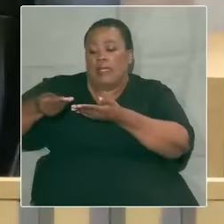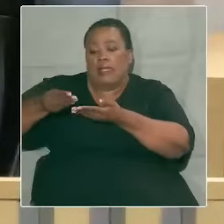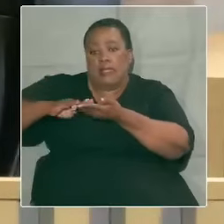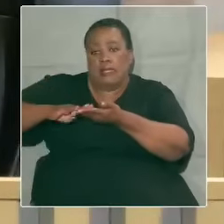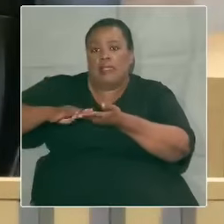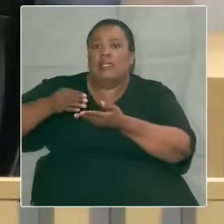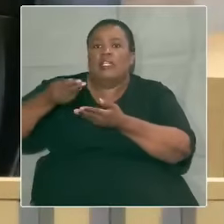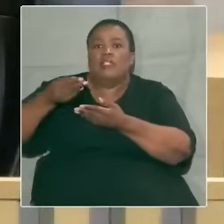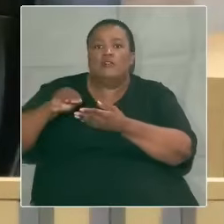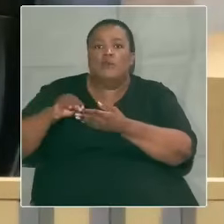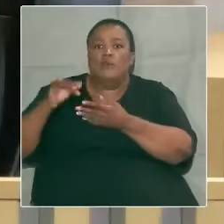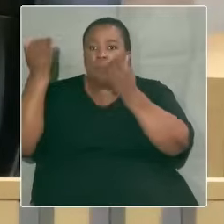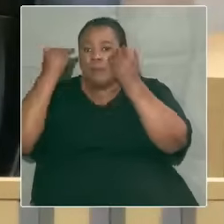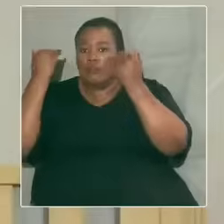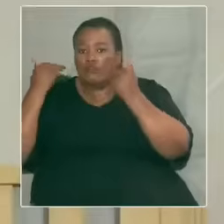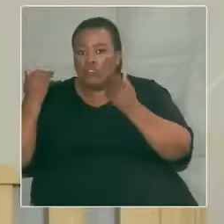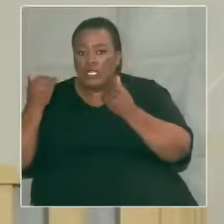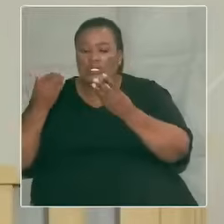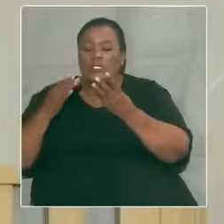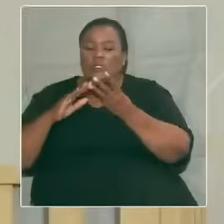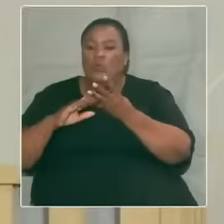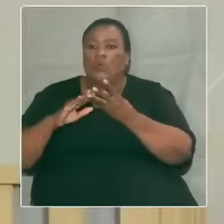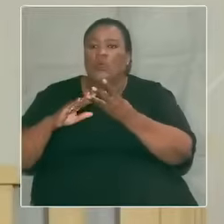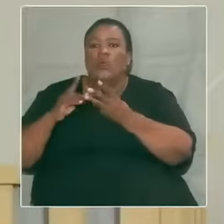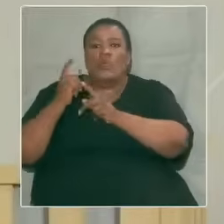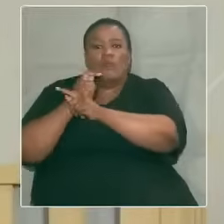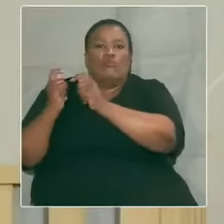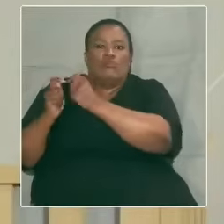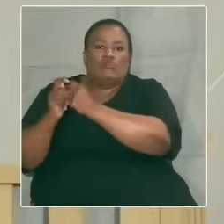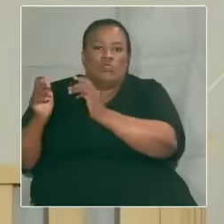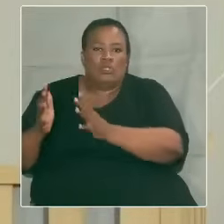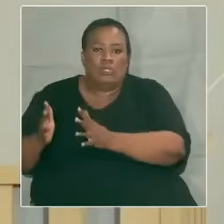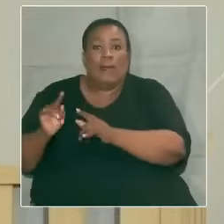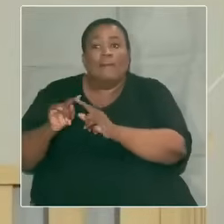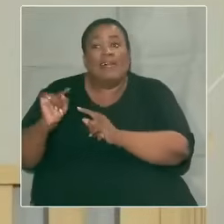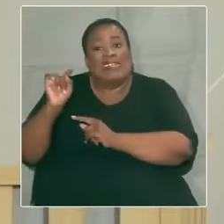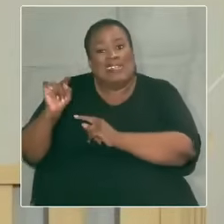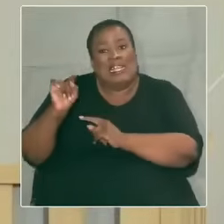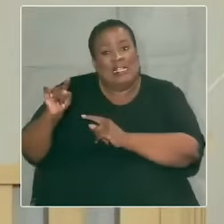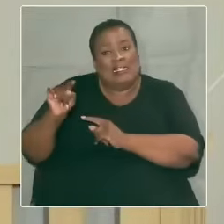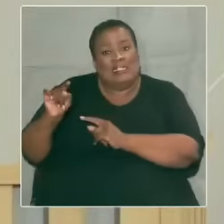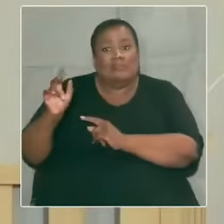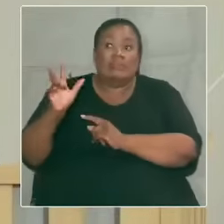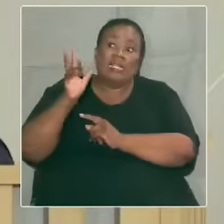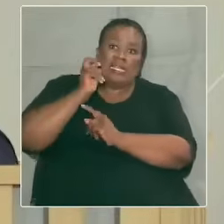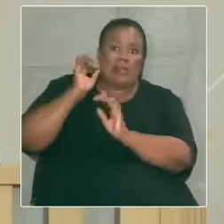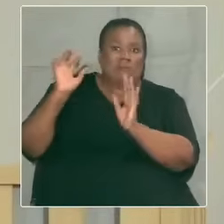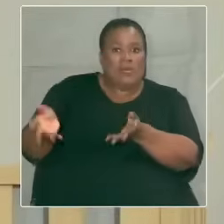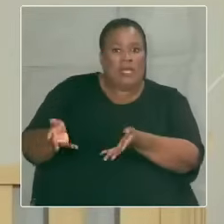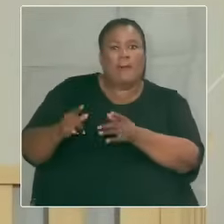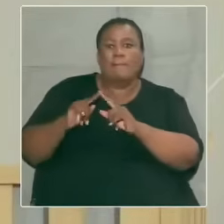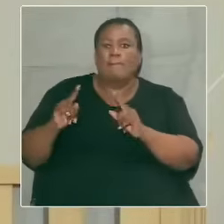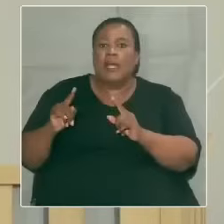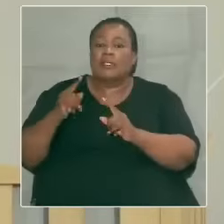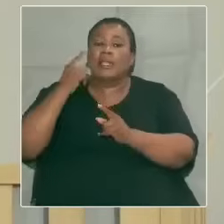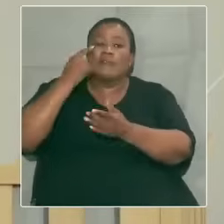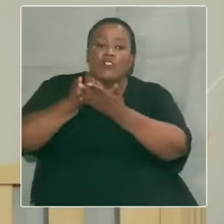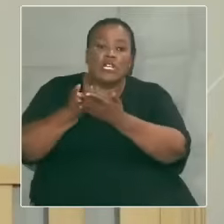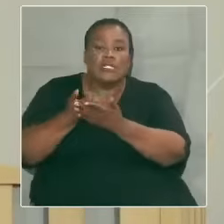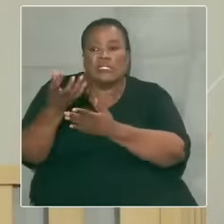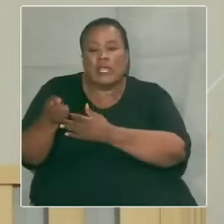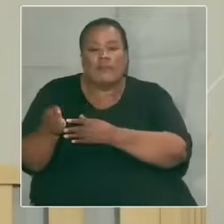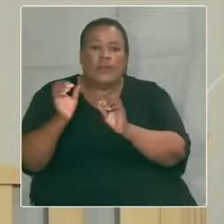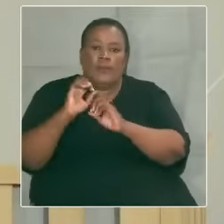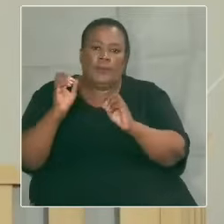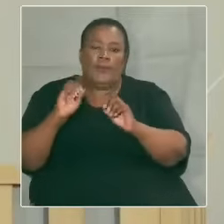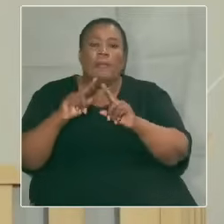the magistrate. So that is, of course, allegation. From my side, it's a hearsay, but I'm sure General Khumalo could